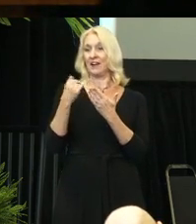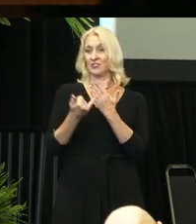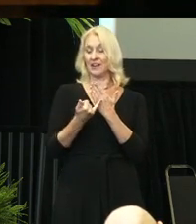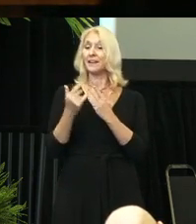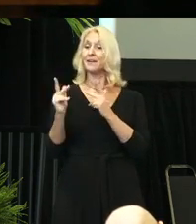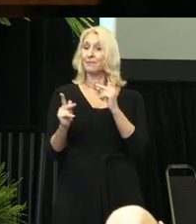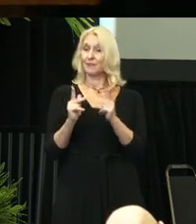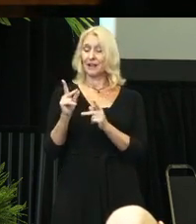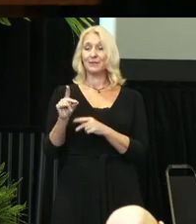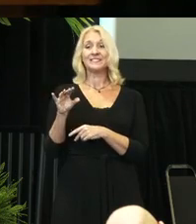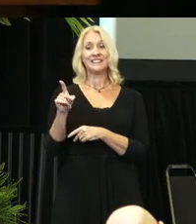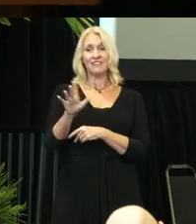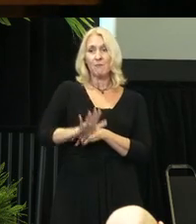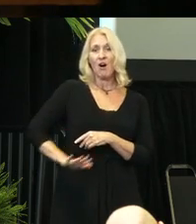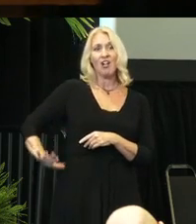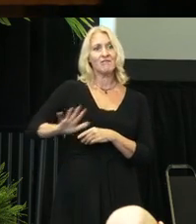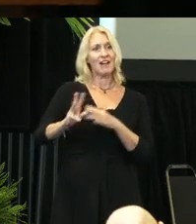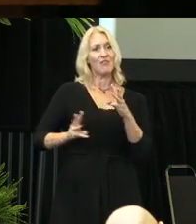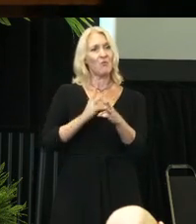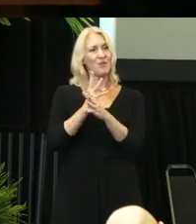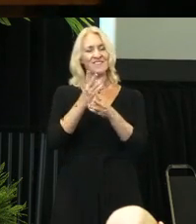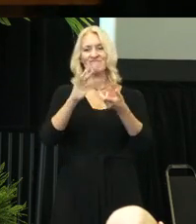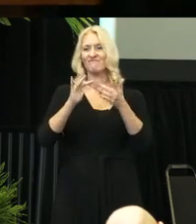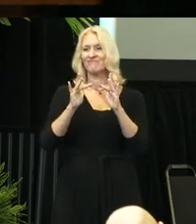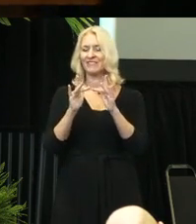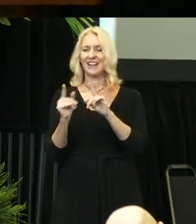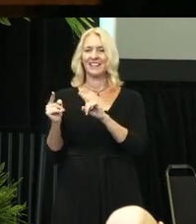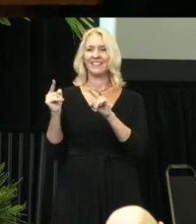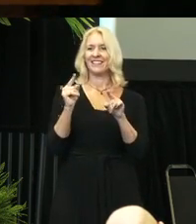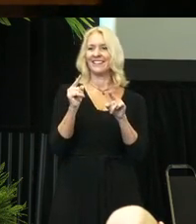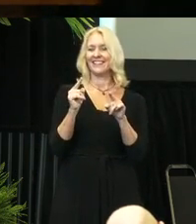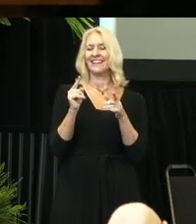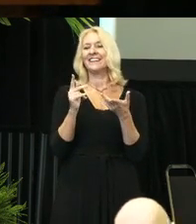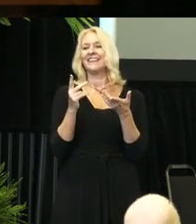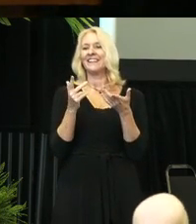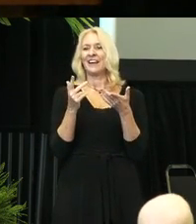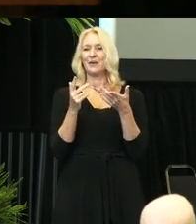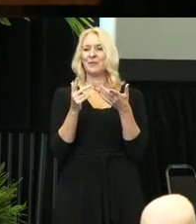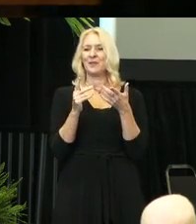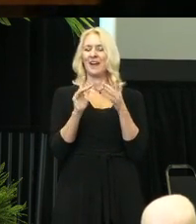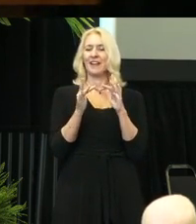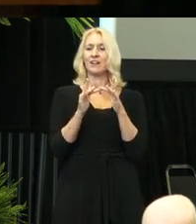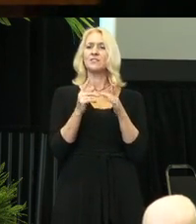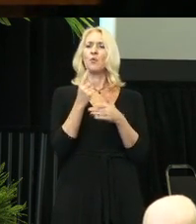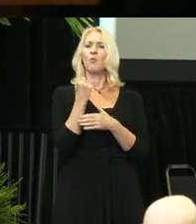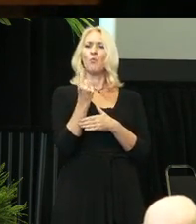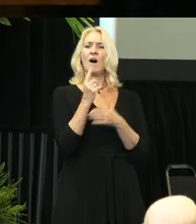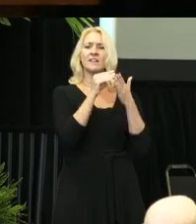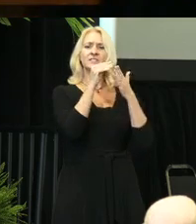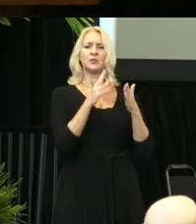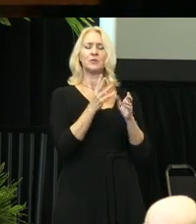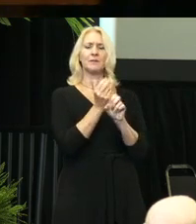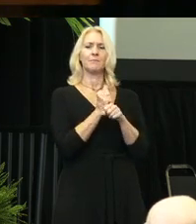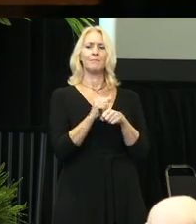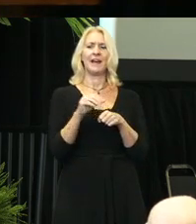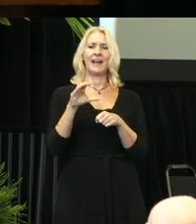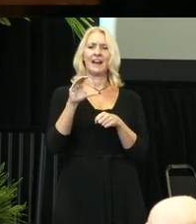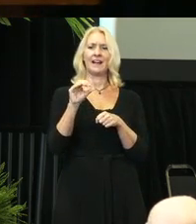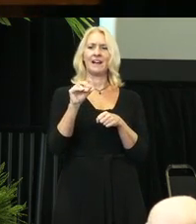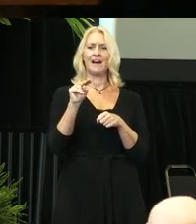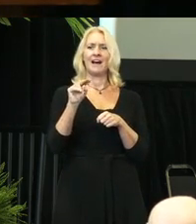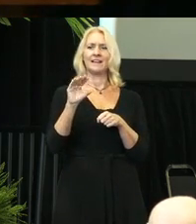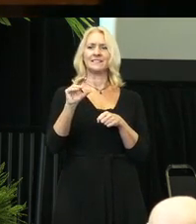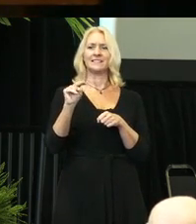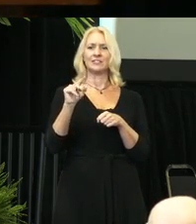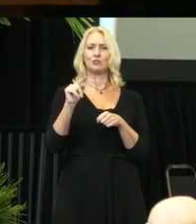from literally all over the world. One student created a concentration camp because we were studying Maus by Art